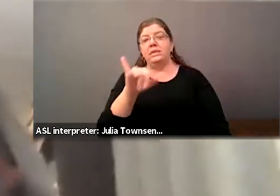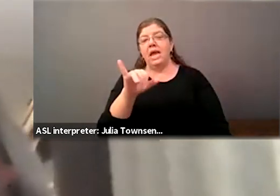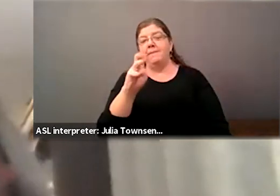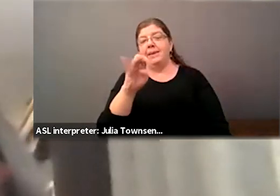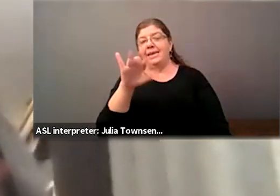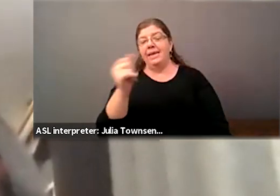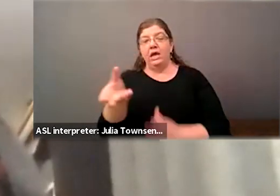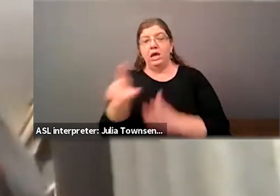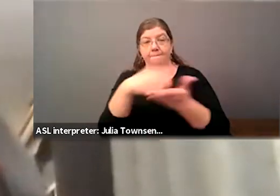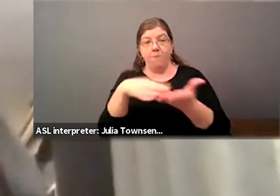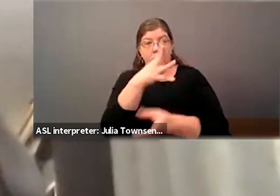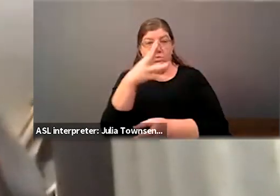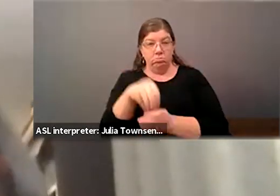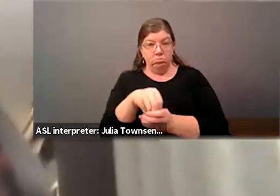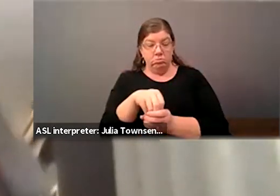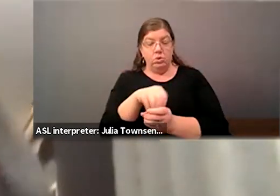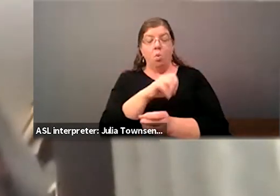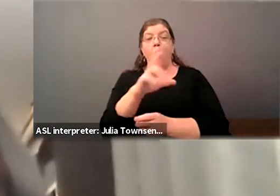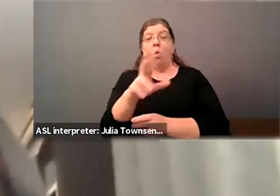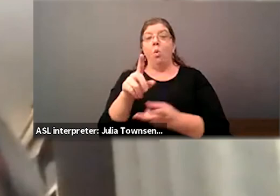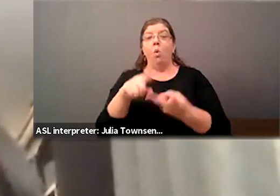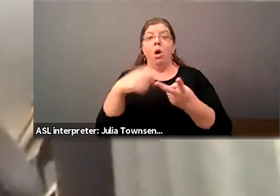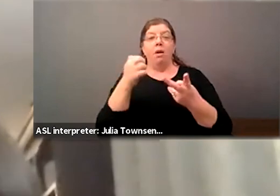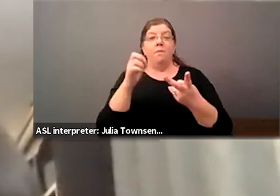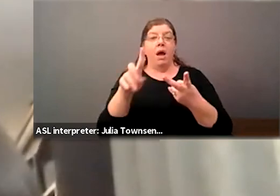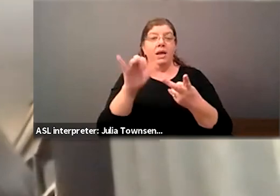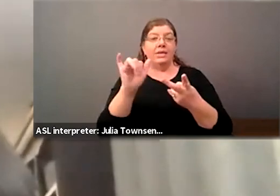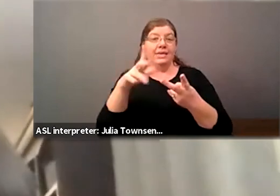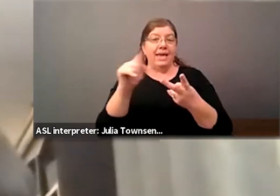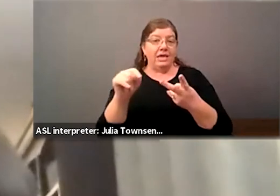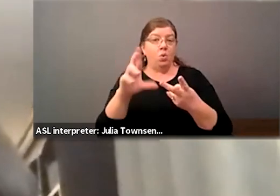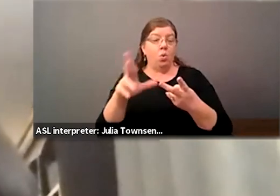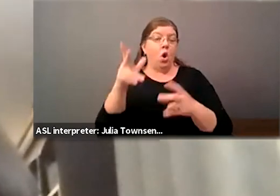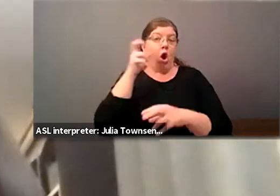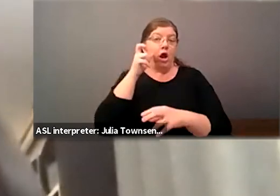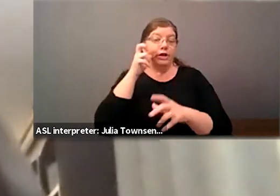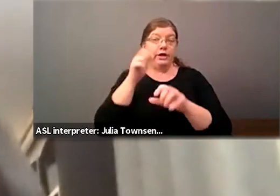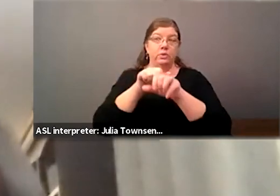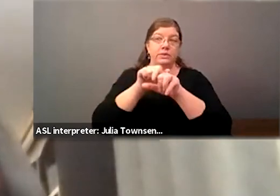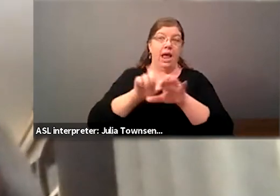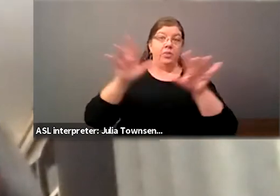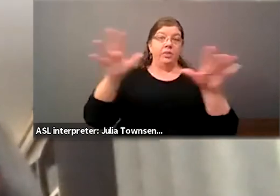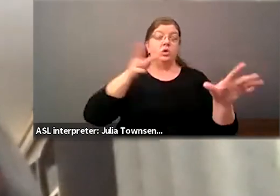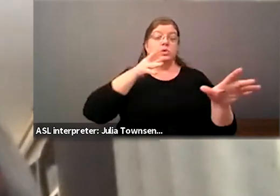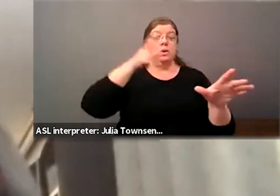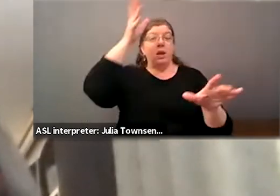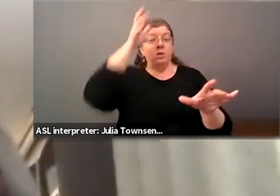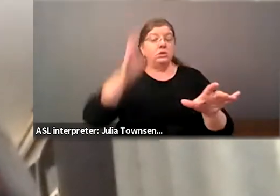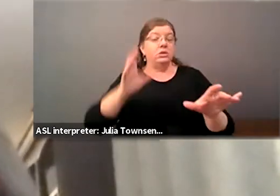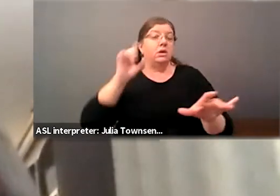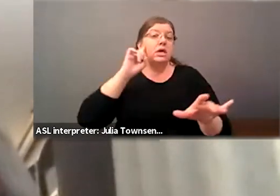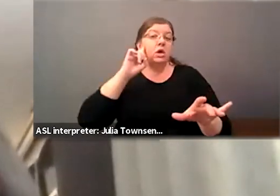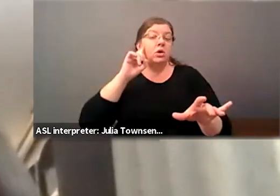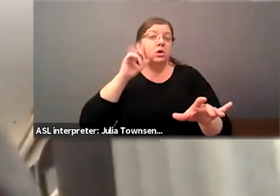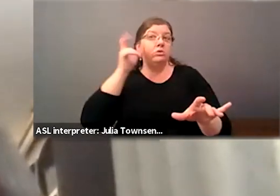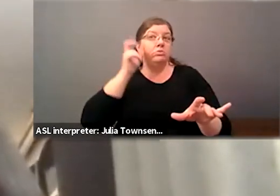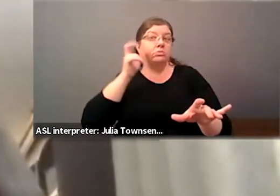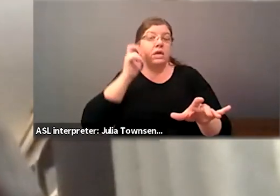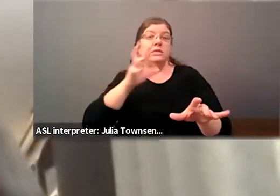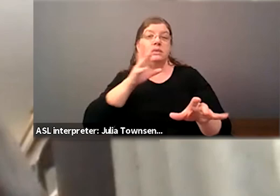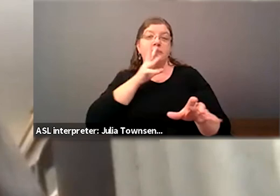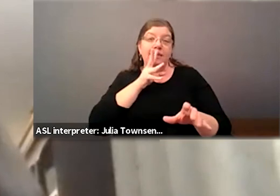or even just podcasting or audios out there so parents can actually hear us speaking